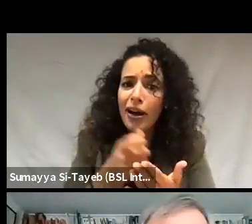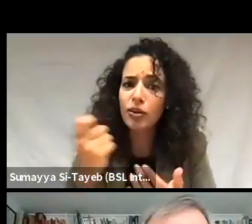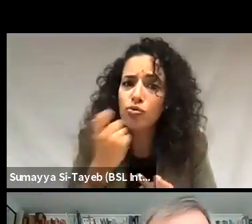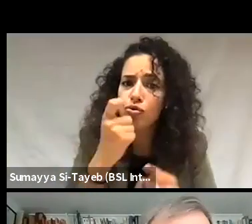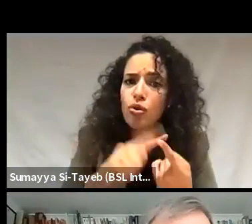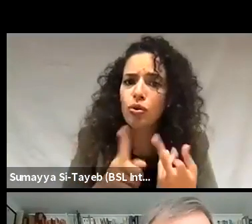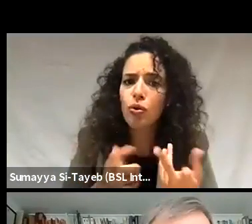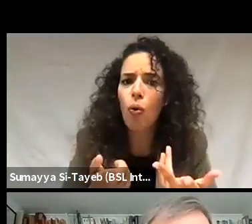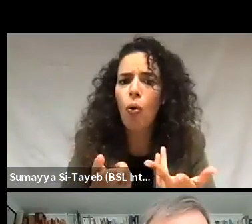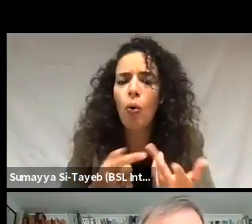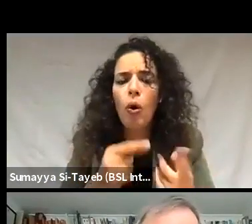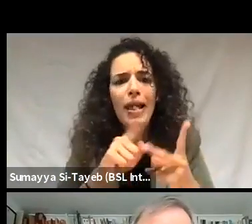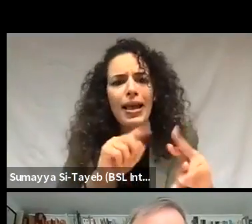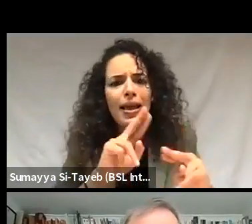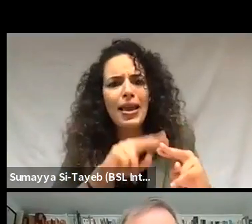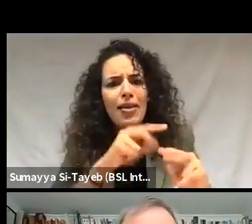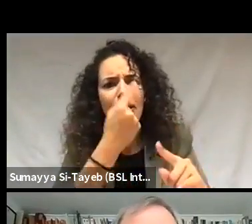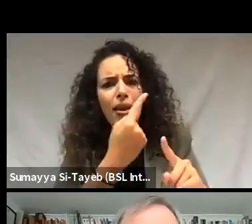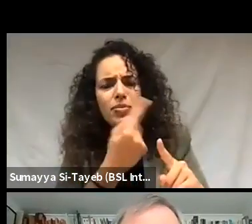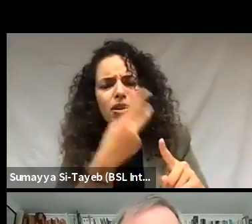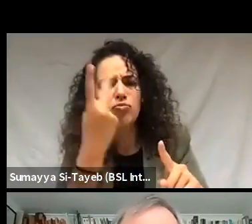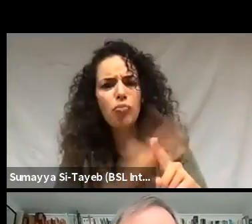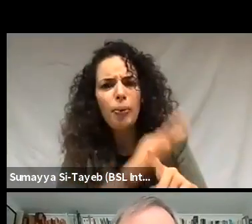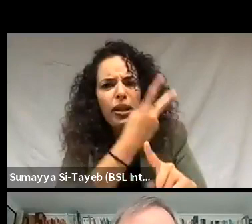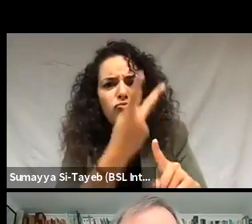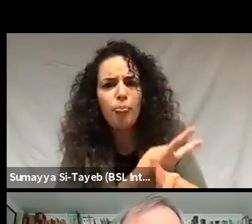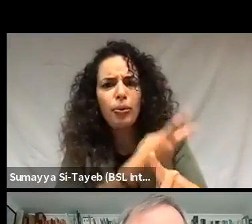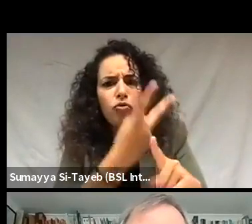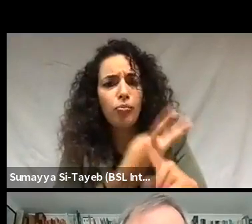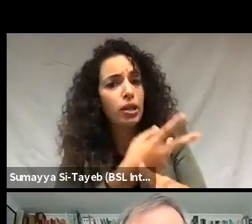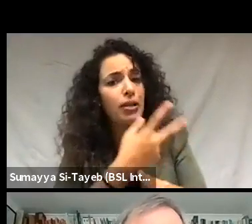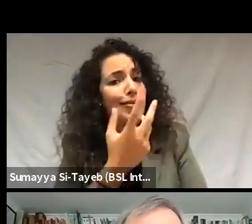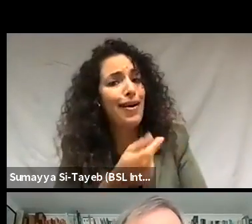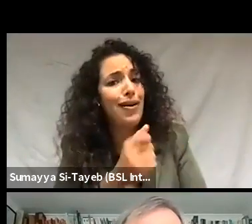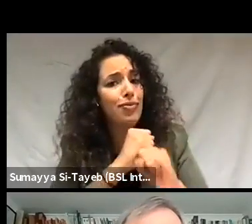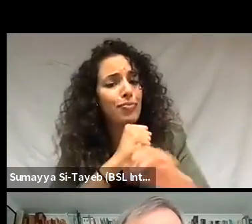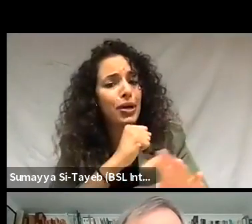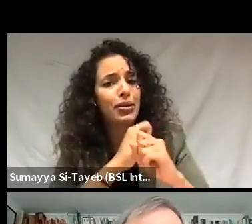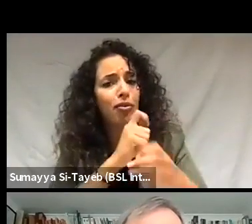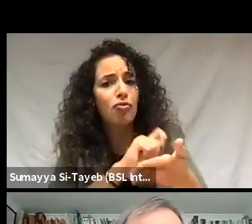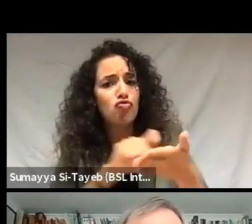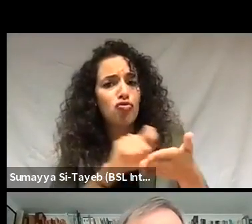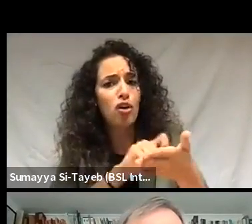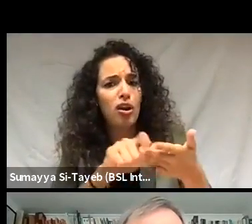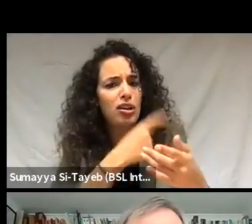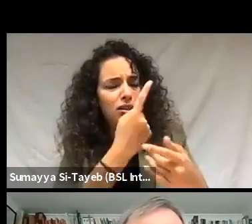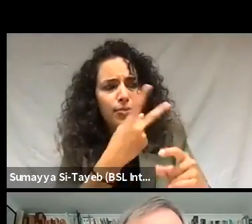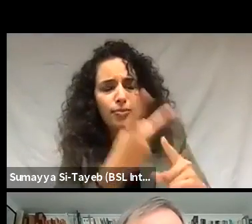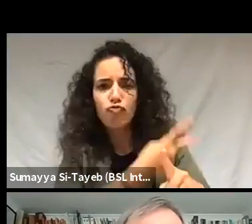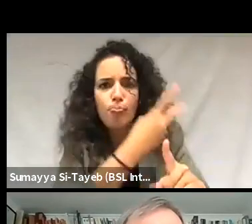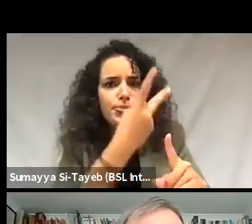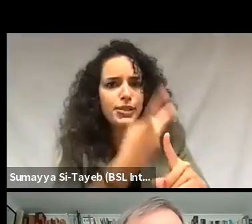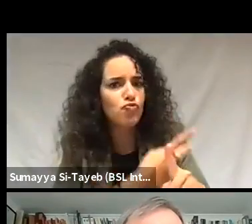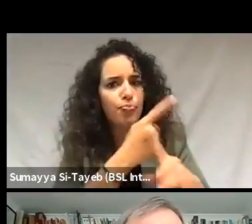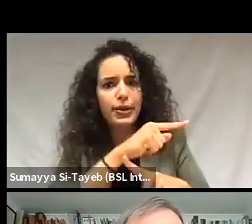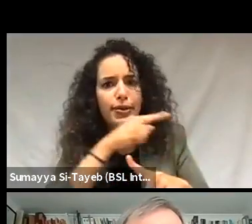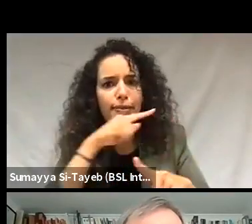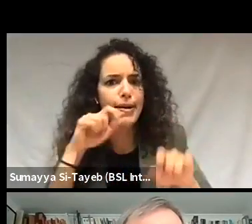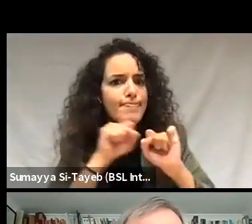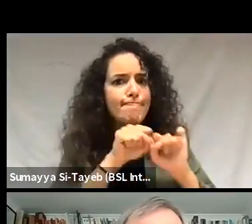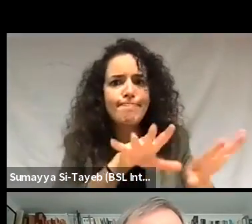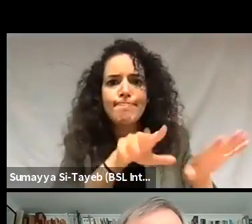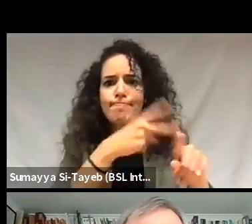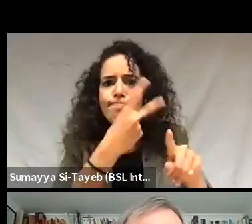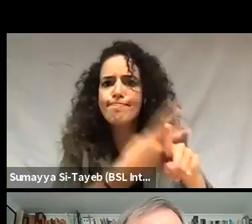serial offenders, and there are serial offenders within the media amongst certain outlets who we've seen, and particularly in